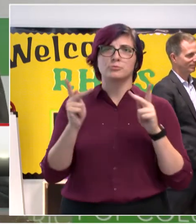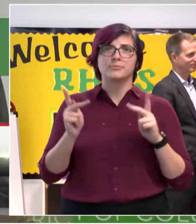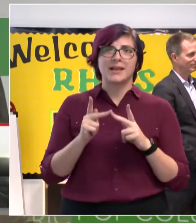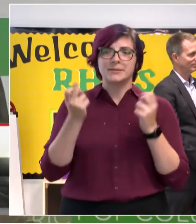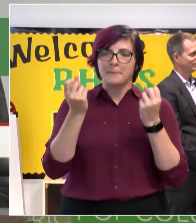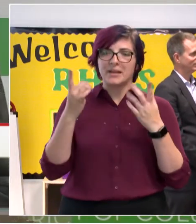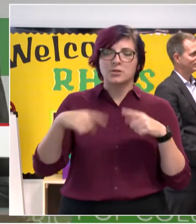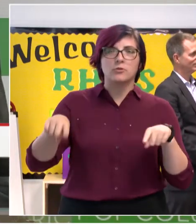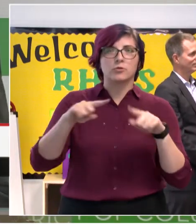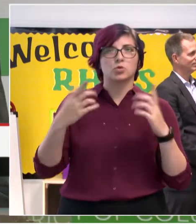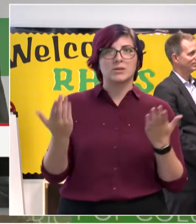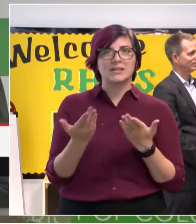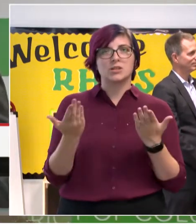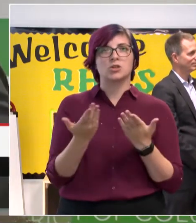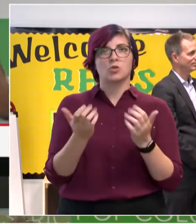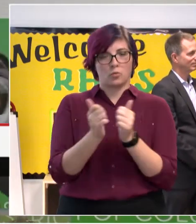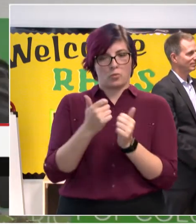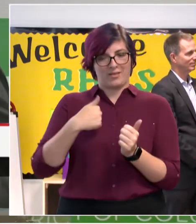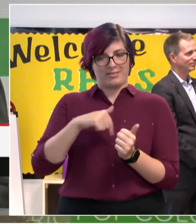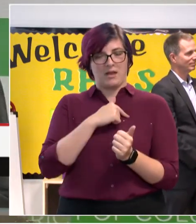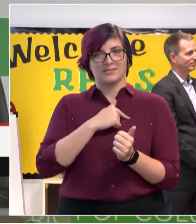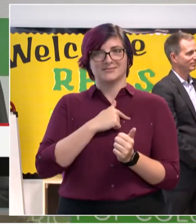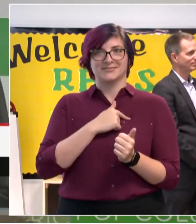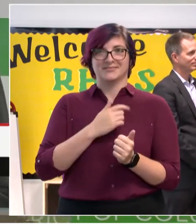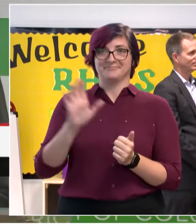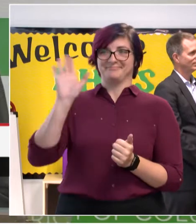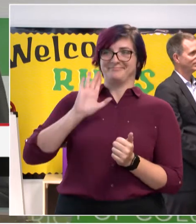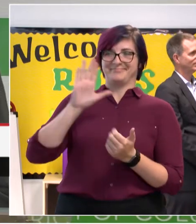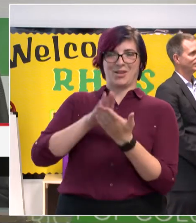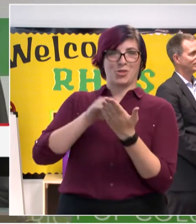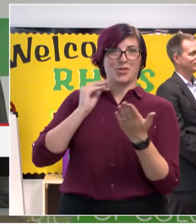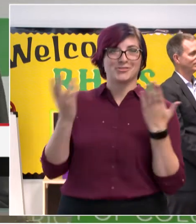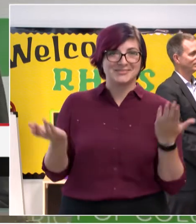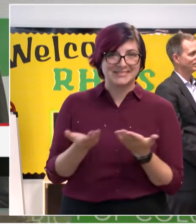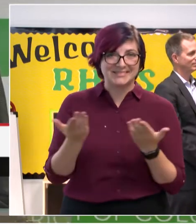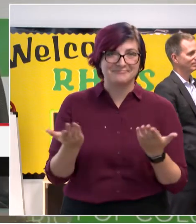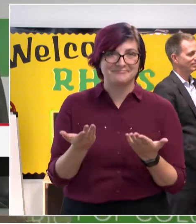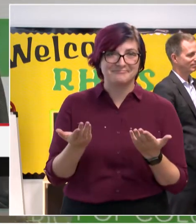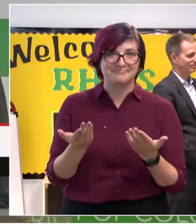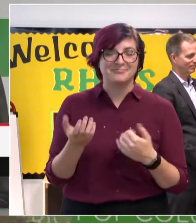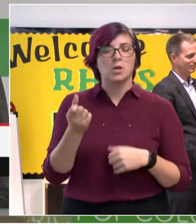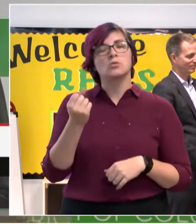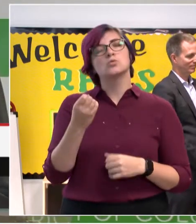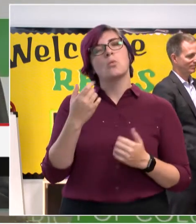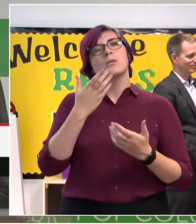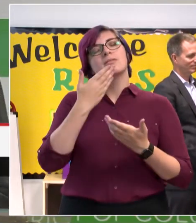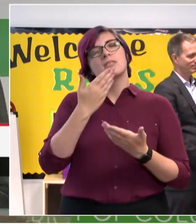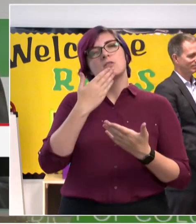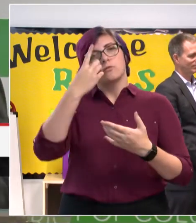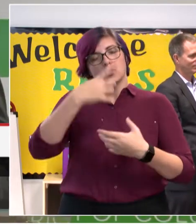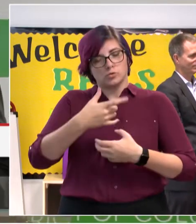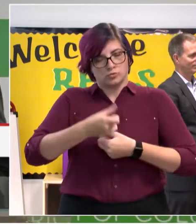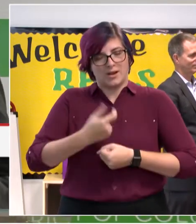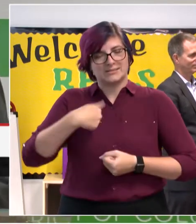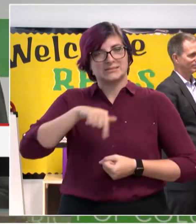you here with us were once educated here. And so I'd like to thank you for trusting us with bringing you the next chapter